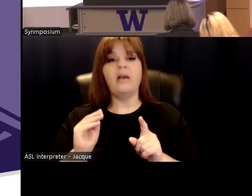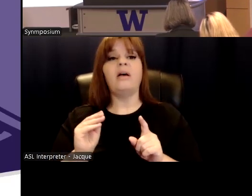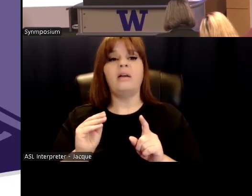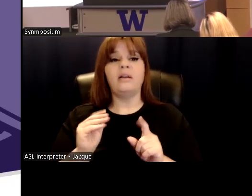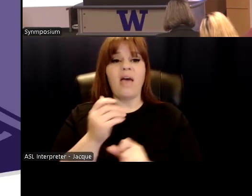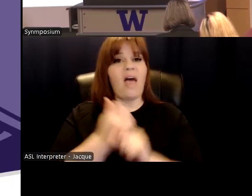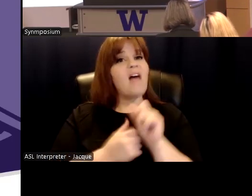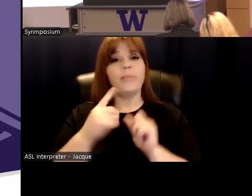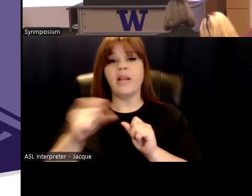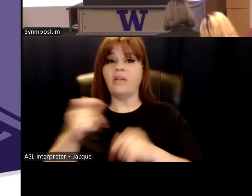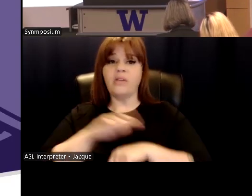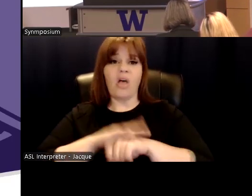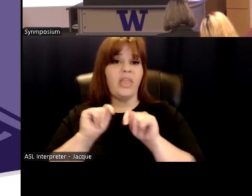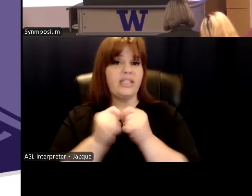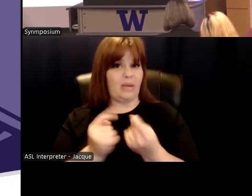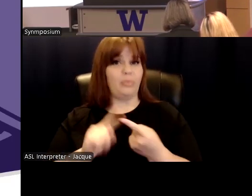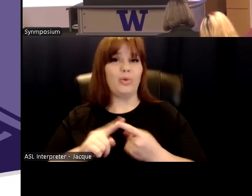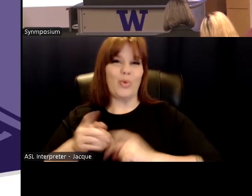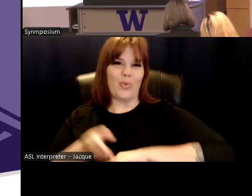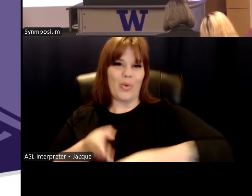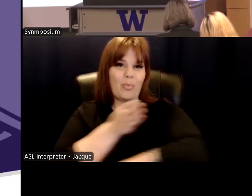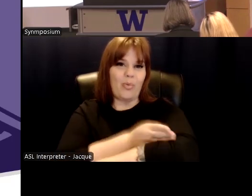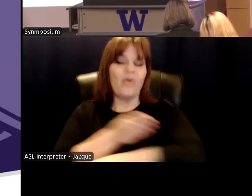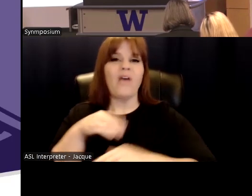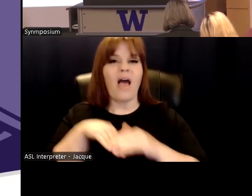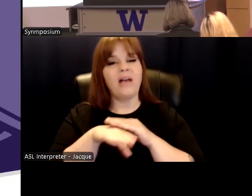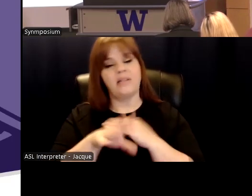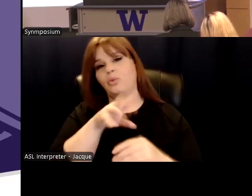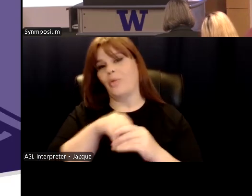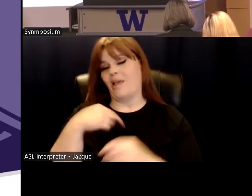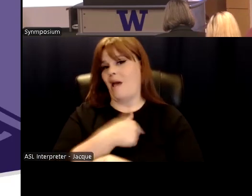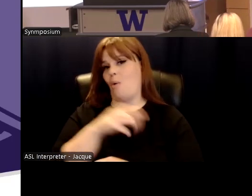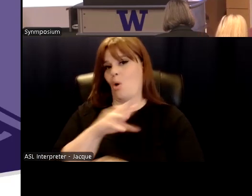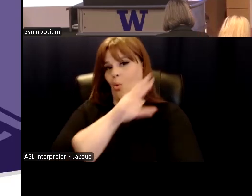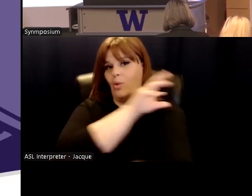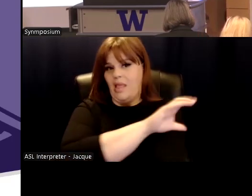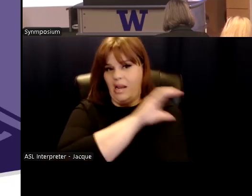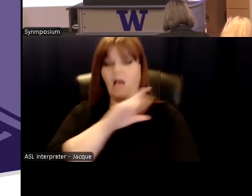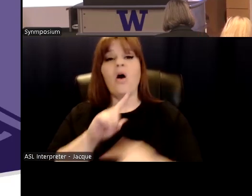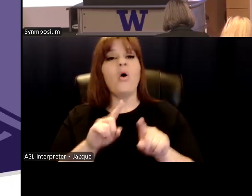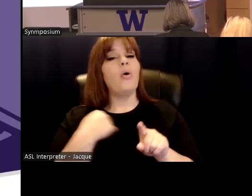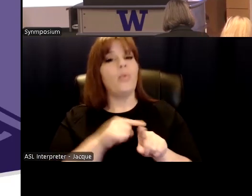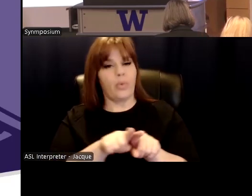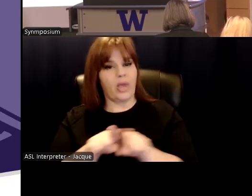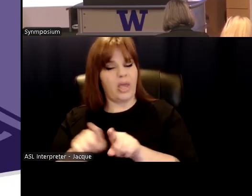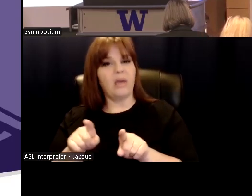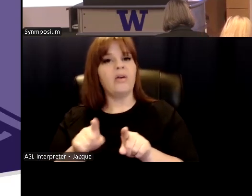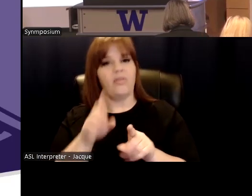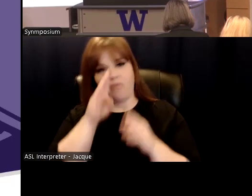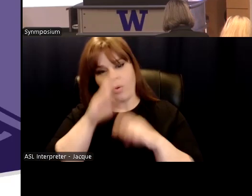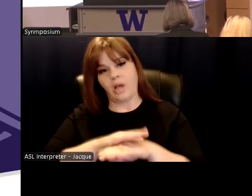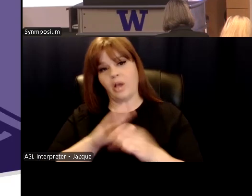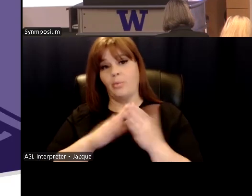everyone else on our team, to improve access within our own clinic. But we're also focusing on community outreach.